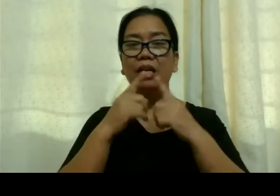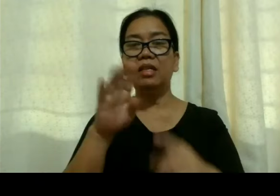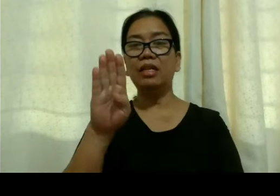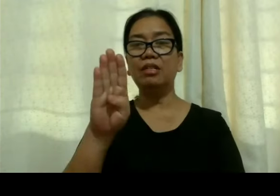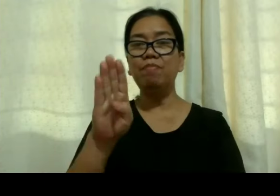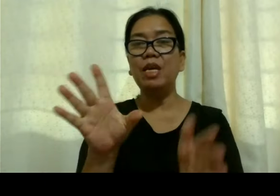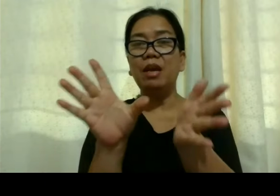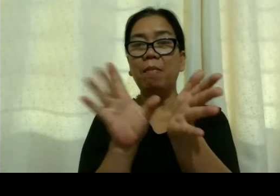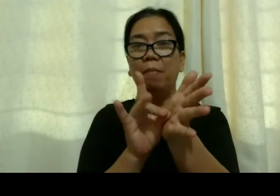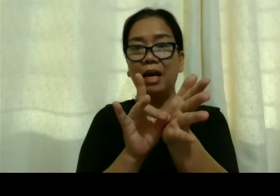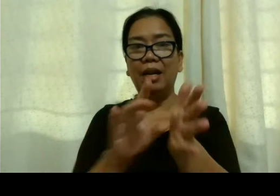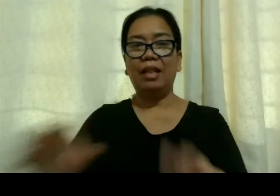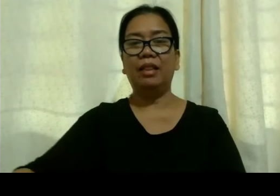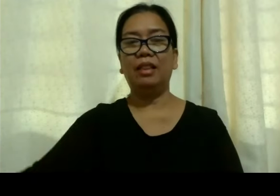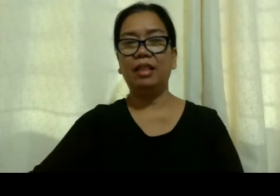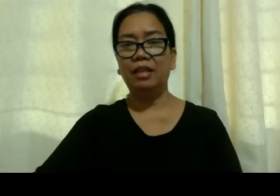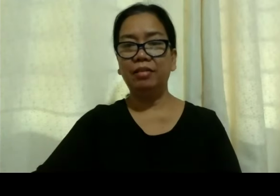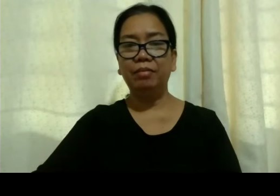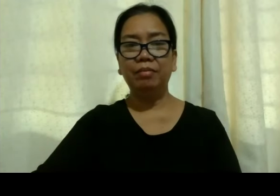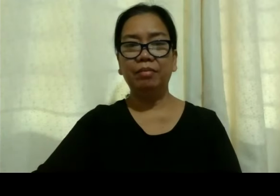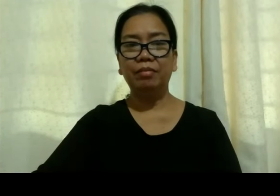Yes, the answer is B, magnet.